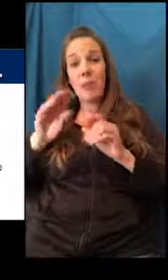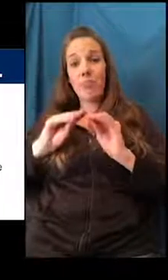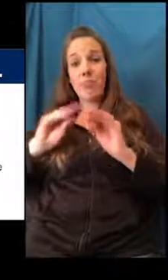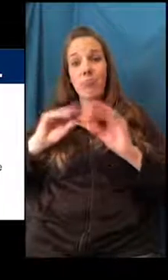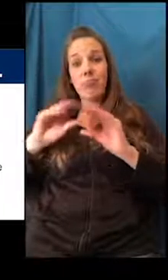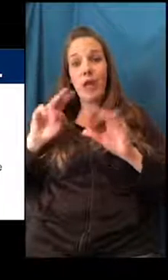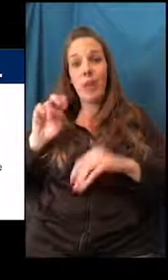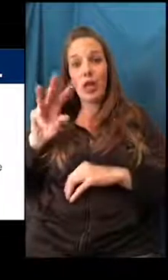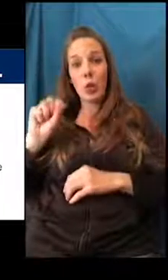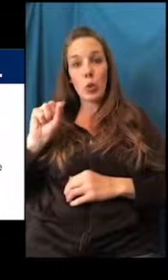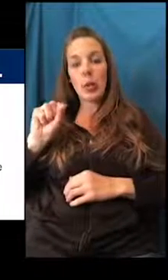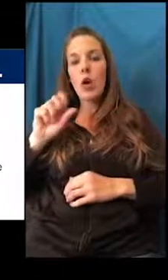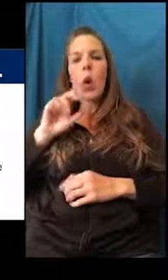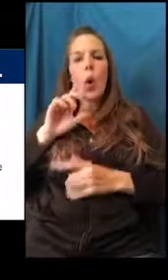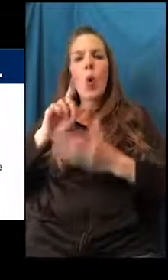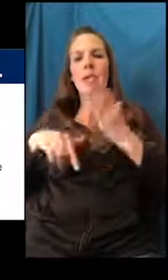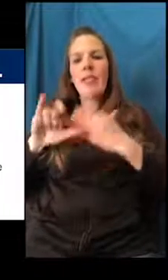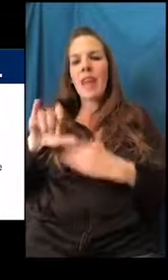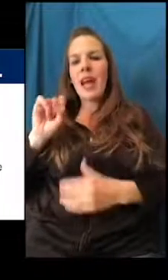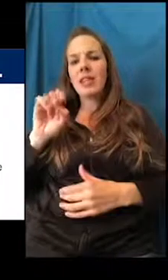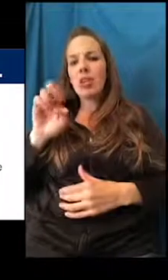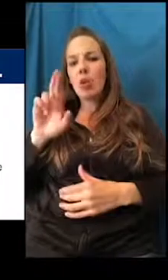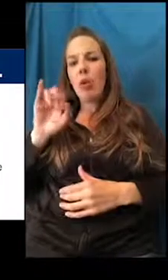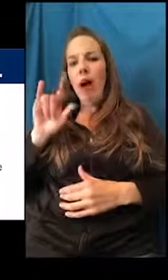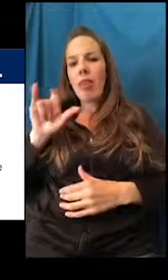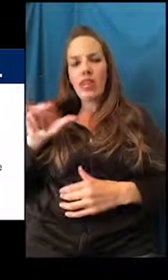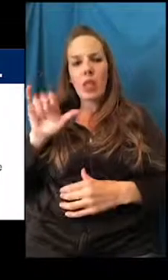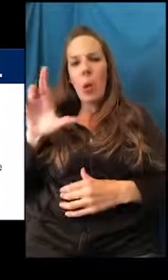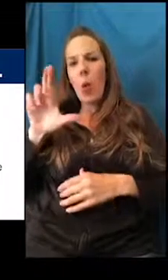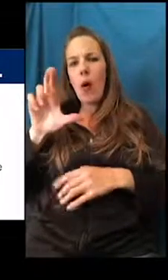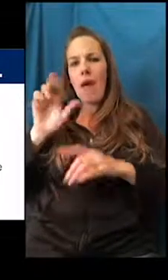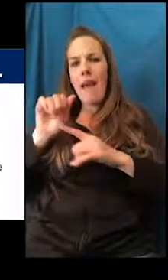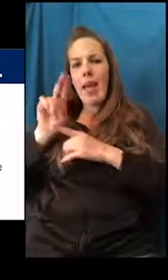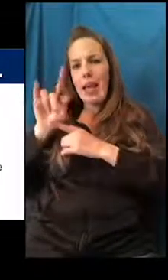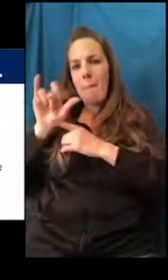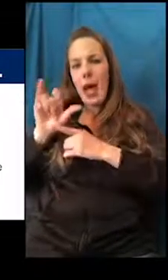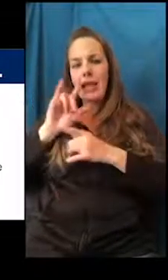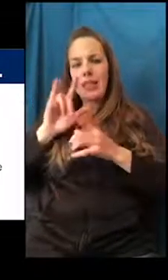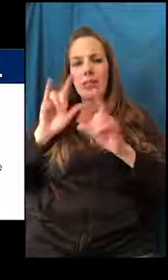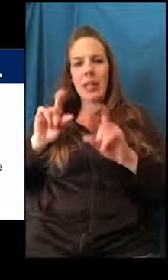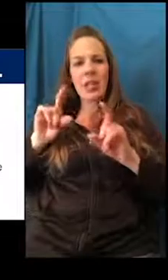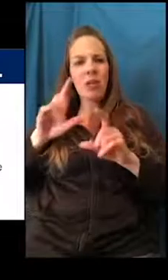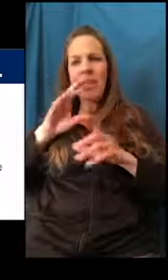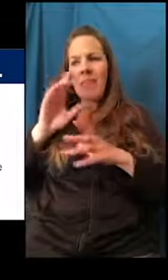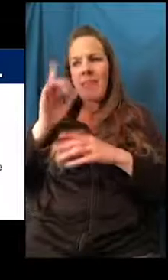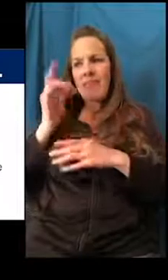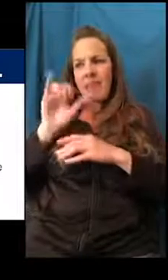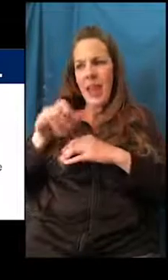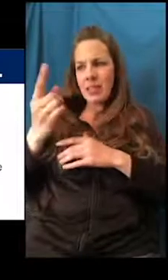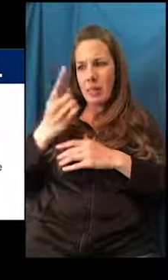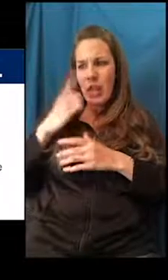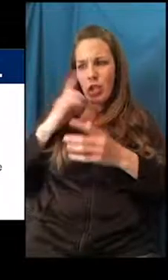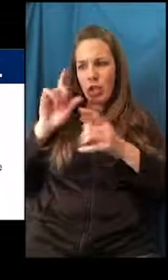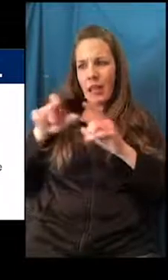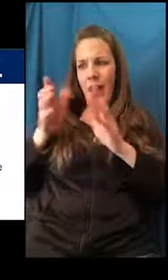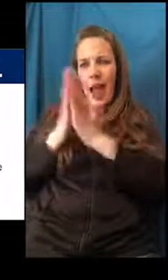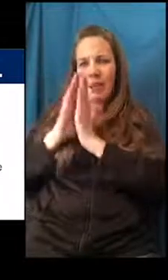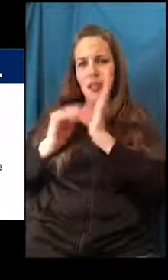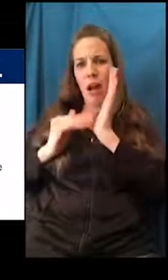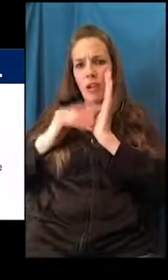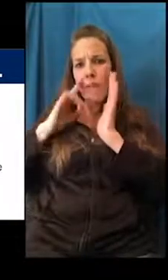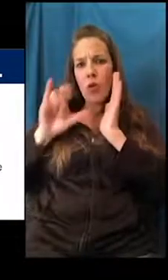is serology or antibody testing, and is it something I should ask my healthcare provider about? Is this available in Iowa?